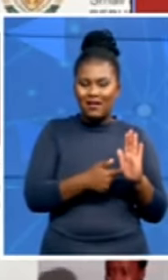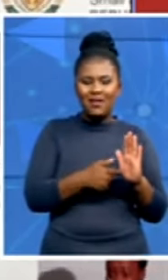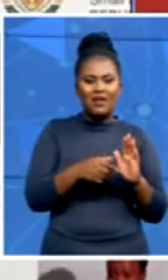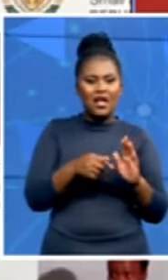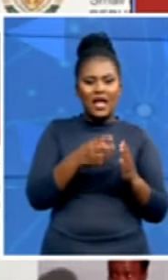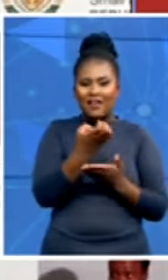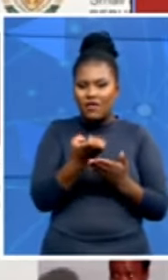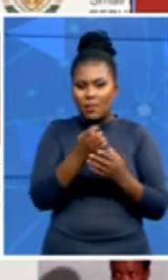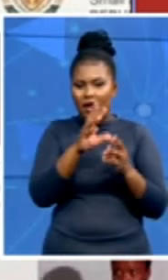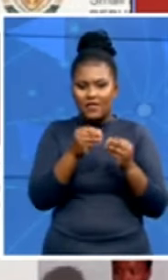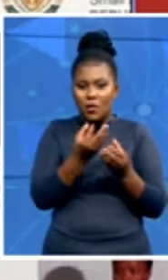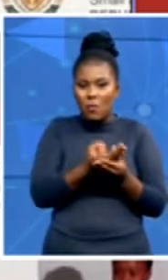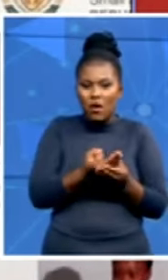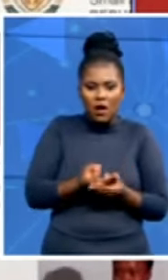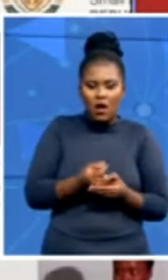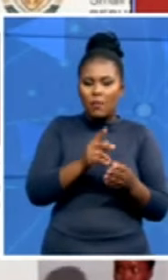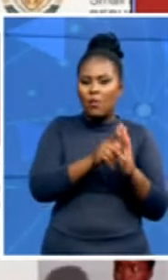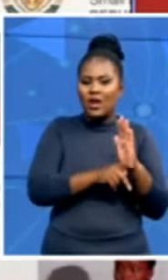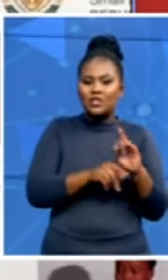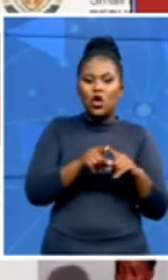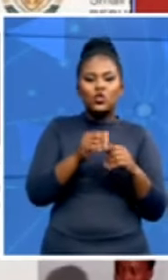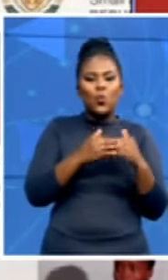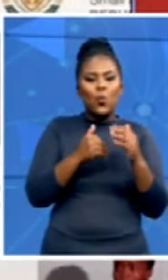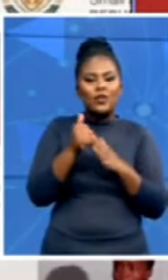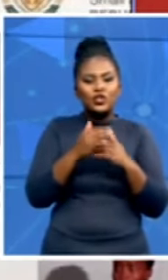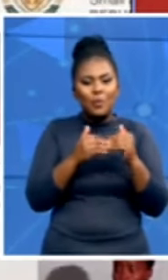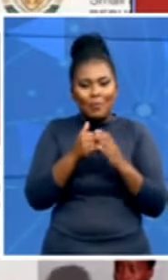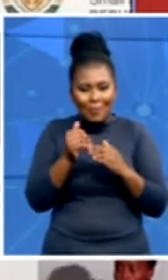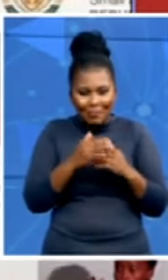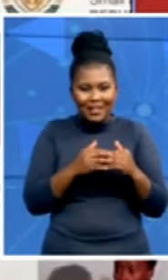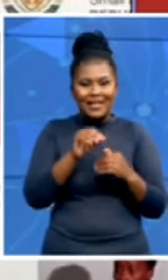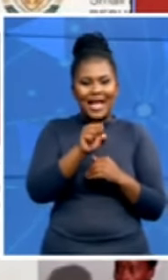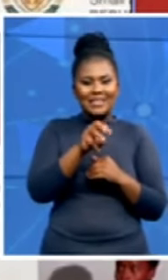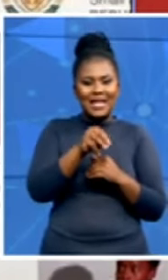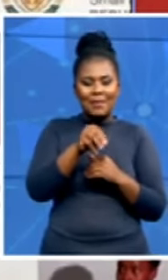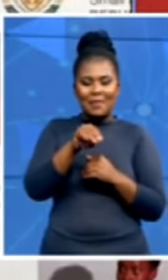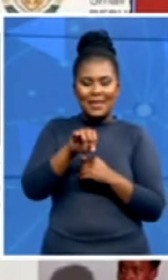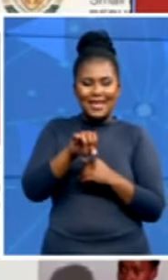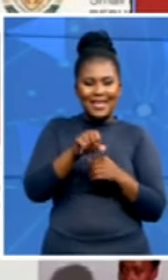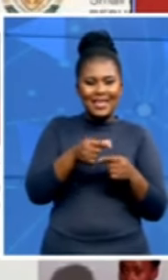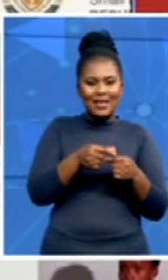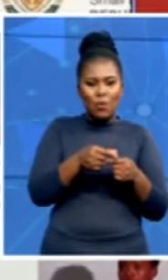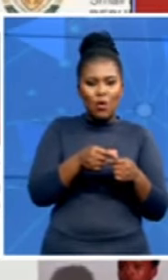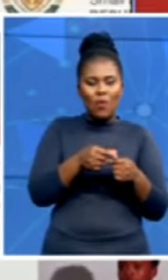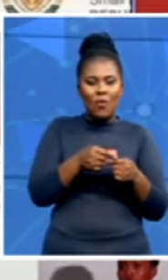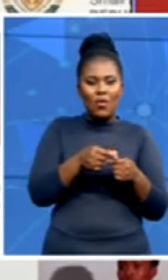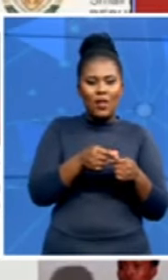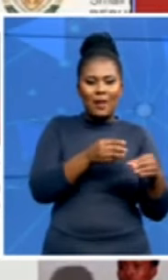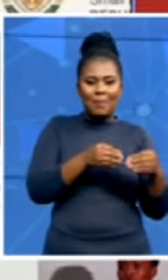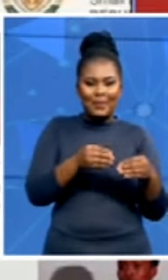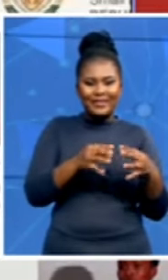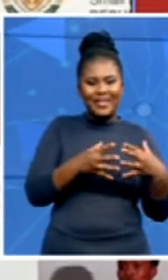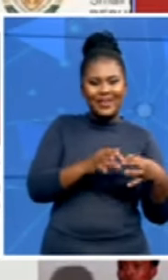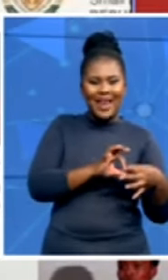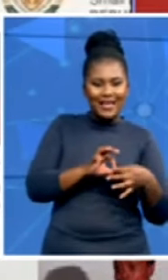we build capacity amongst the SMMEs in terms of the compliance, as they'll be accessing funding from government that comes with